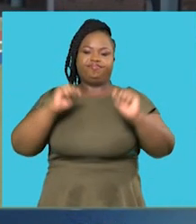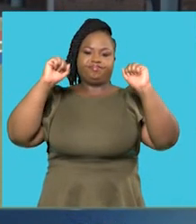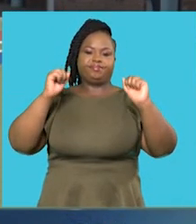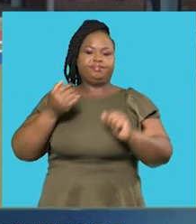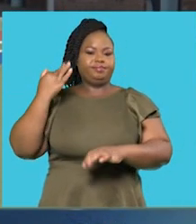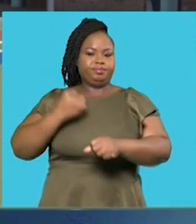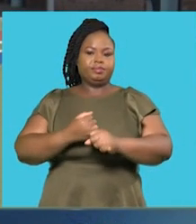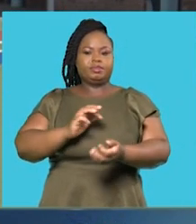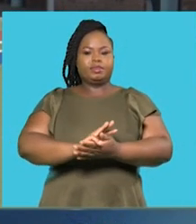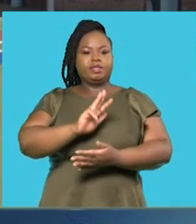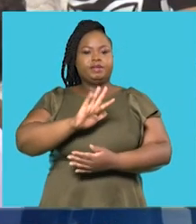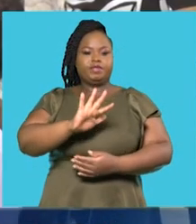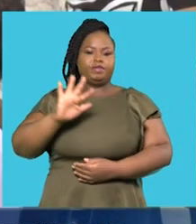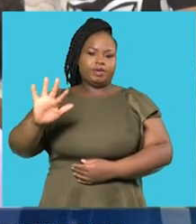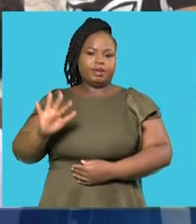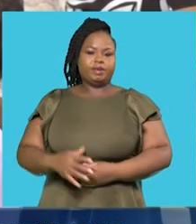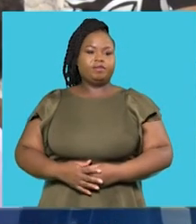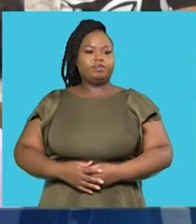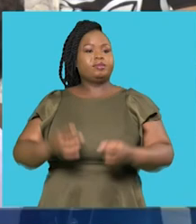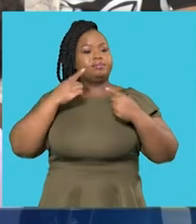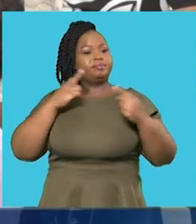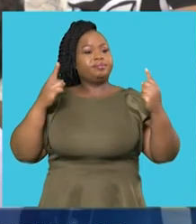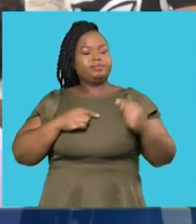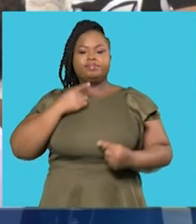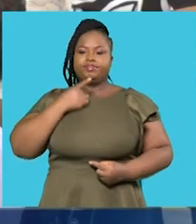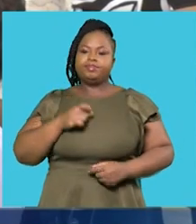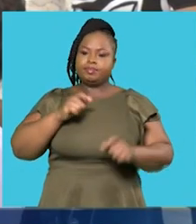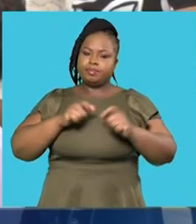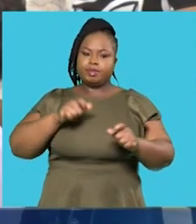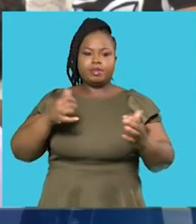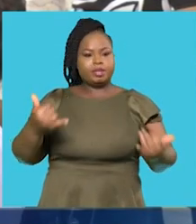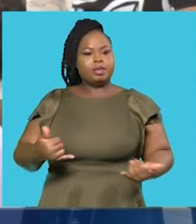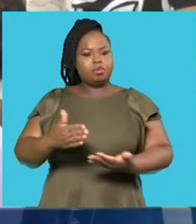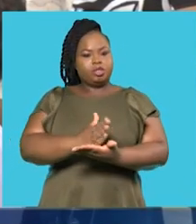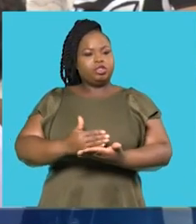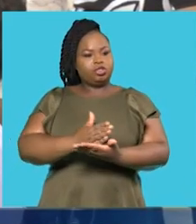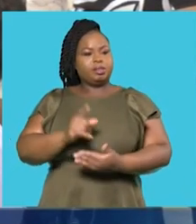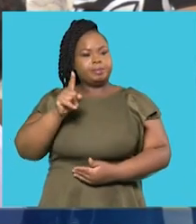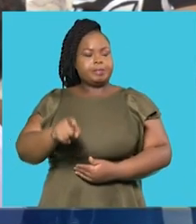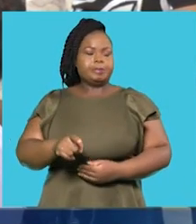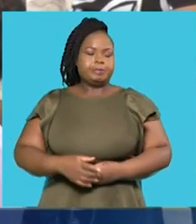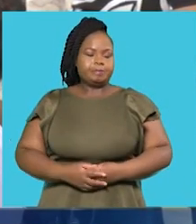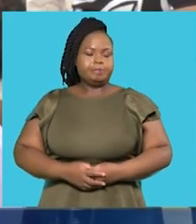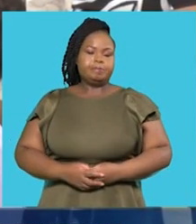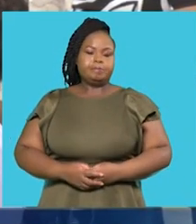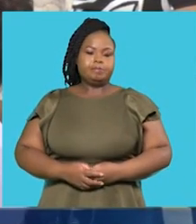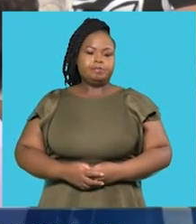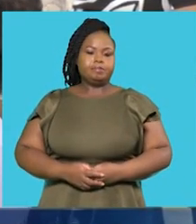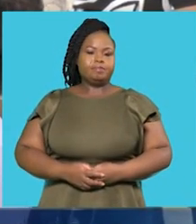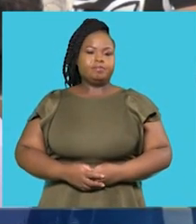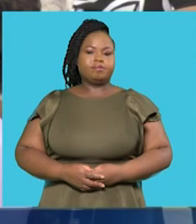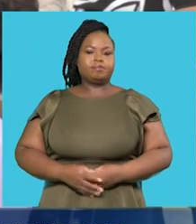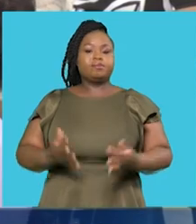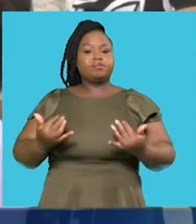wonyaka ka-1955 obhengeza ukuba abantu bayakwabelana kubutyebi belizwe.